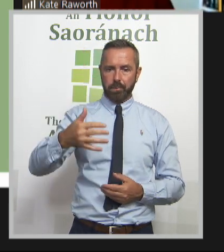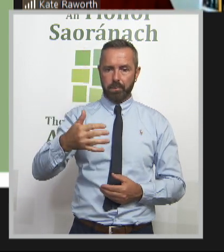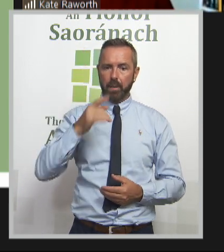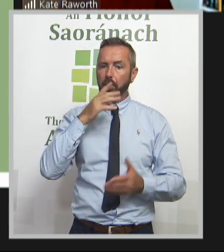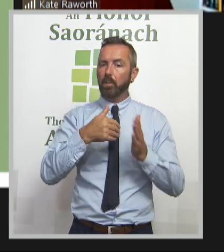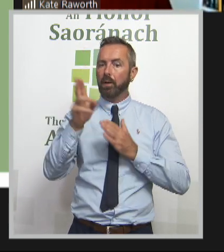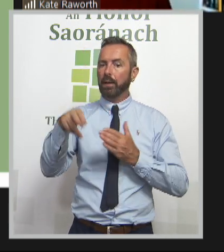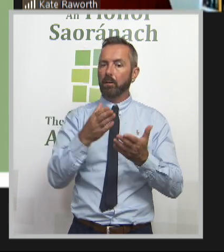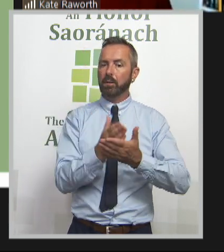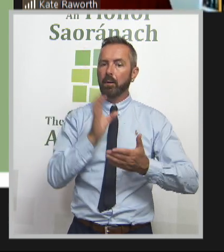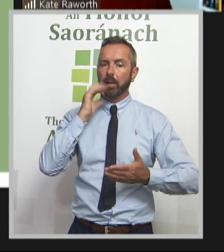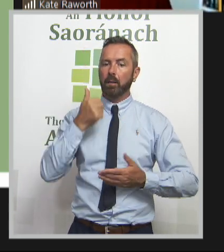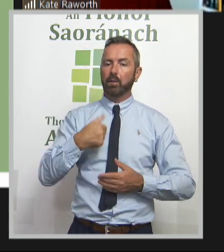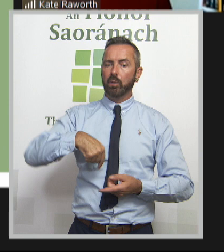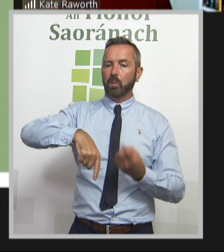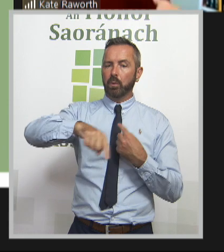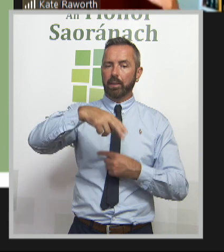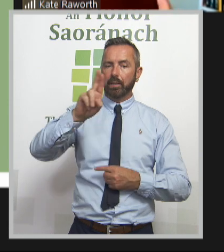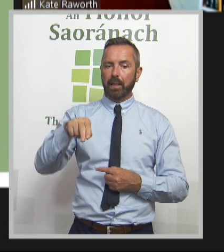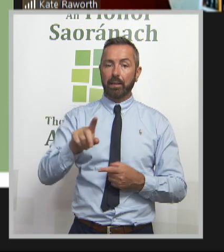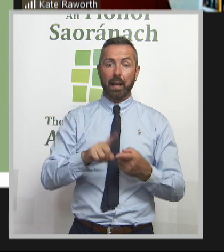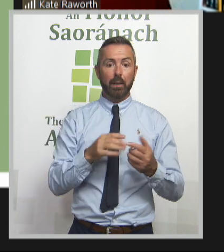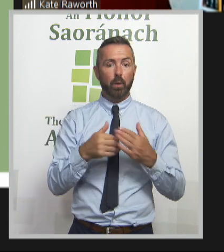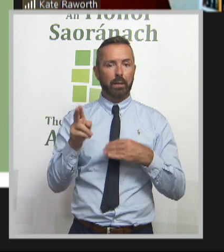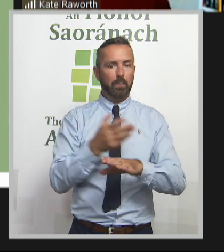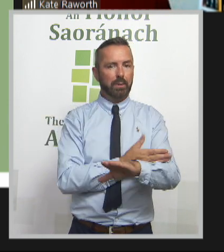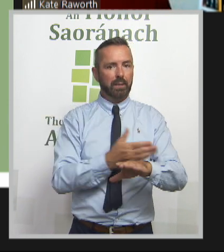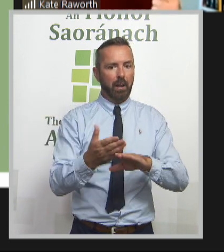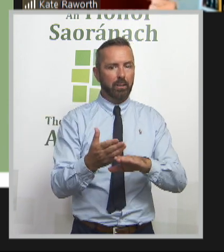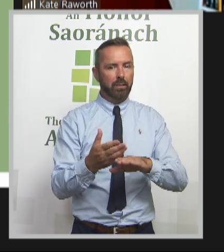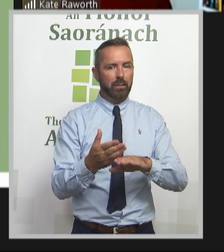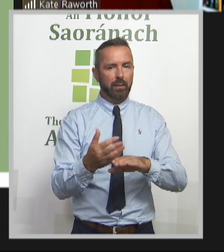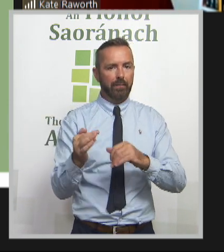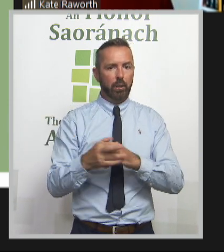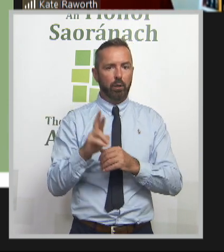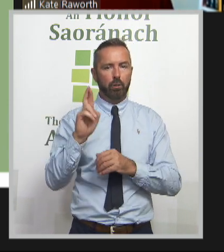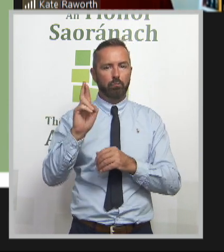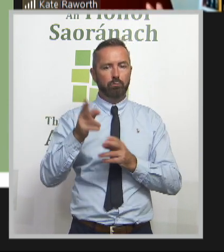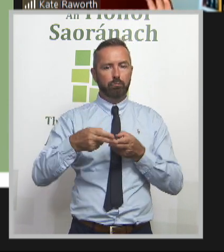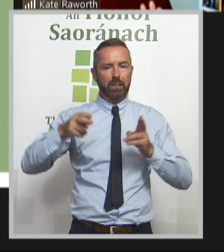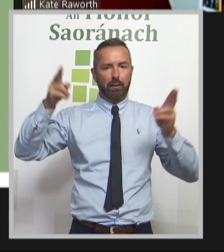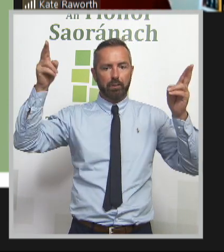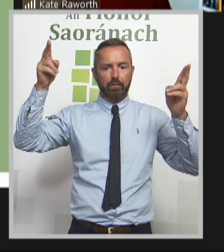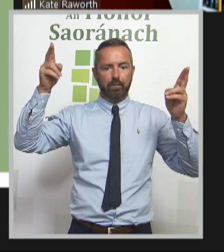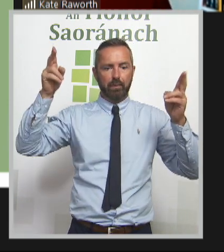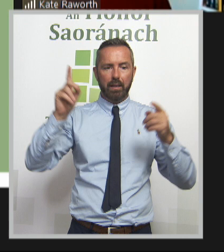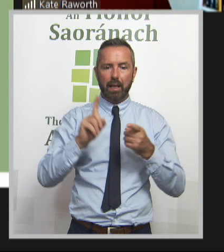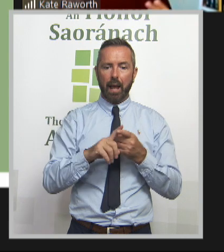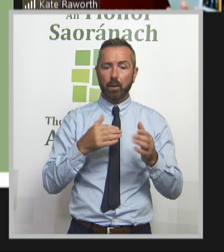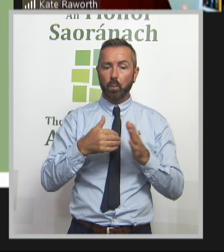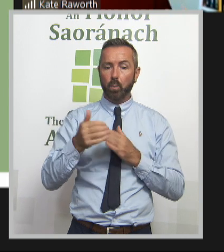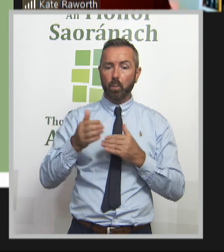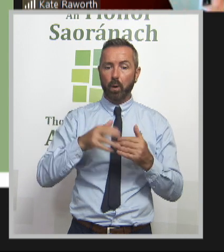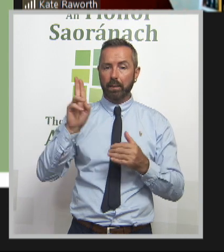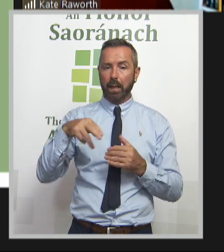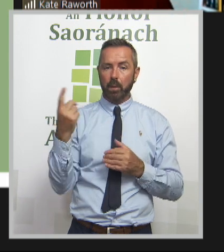stop? Because we can. And what can we start? Because we can. And what can we only do when we do